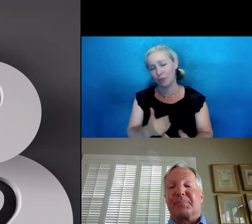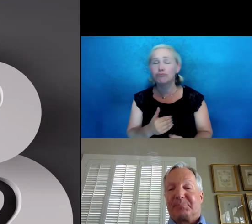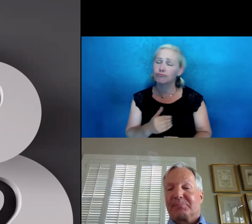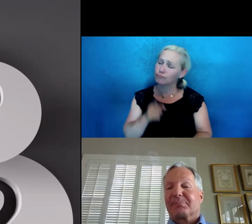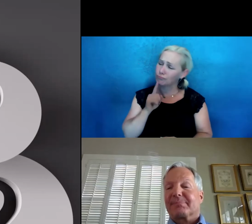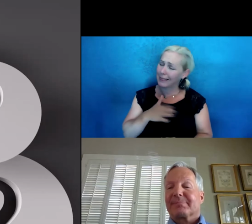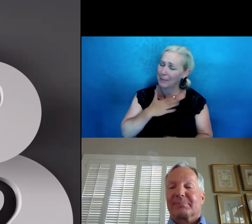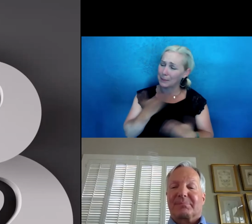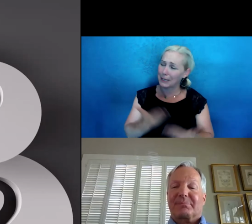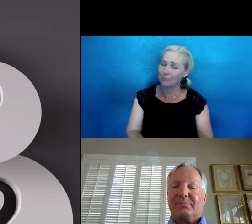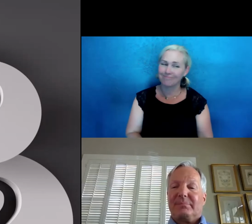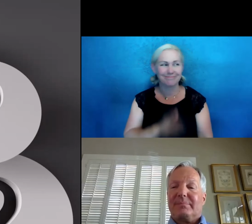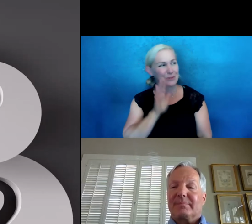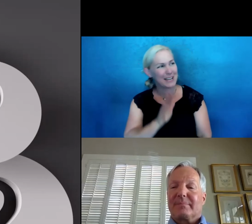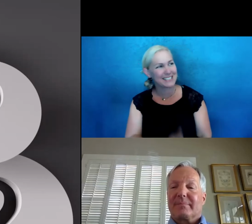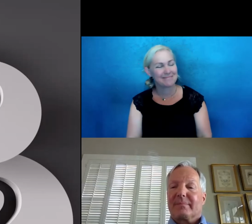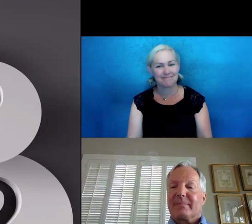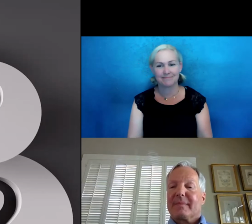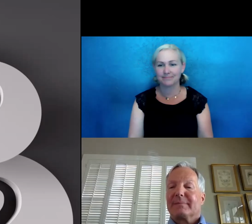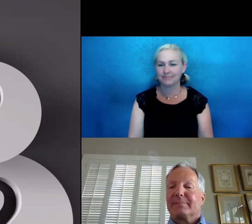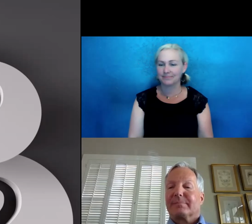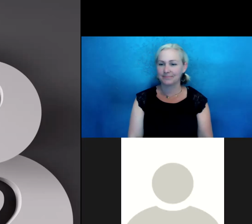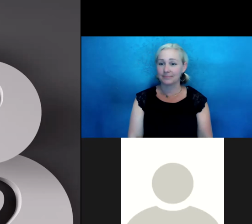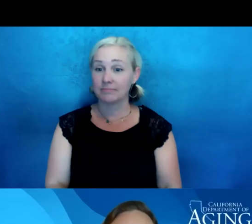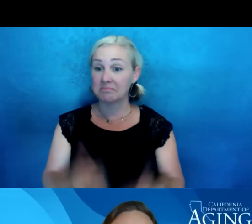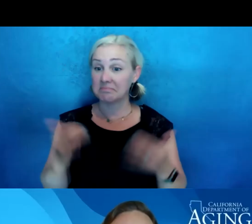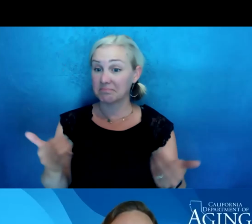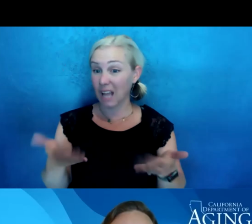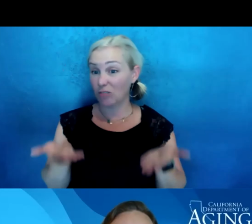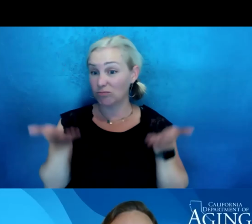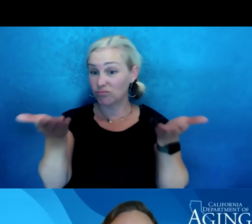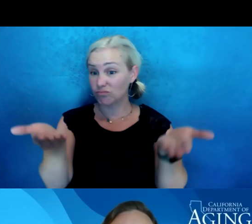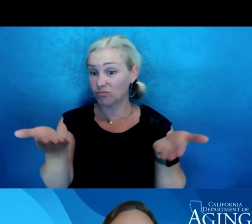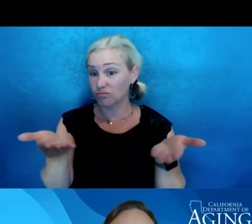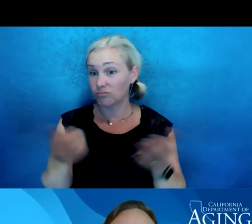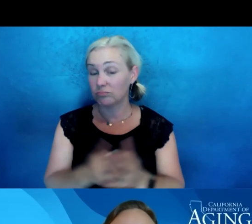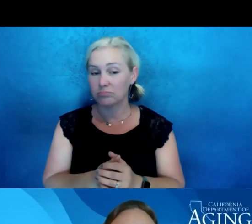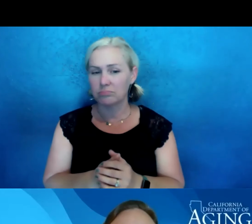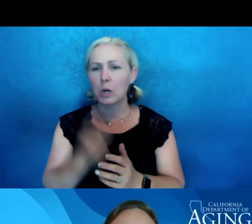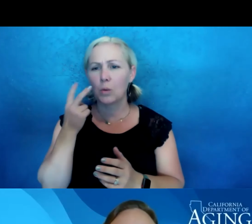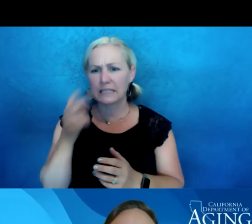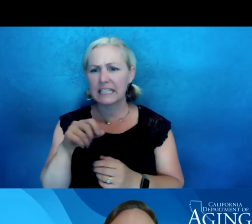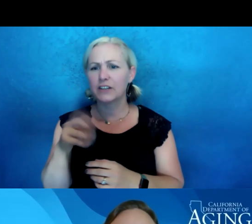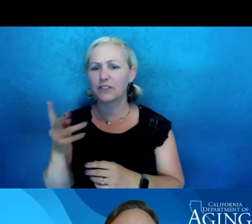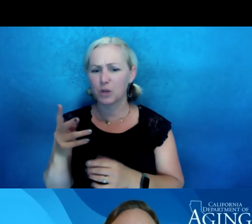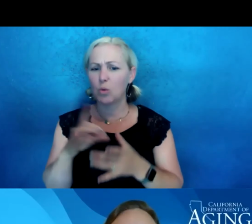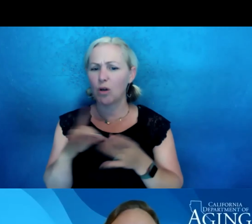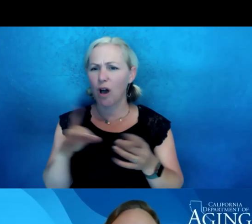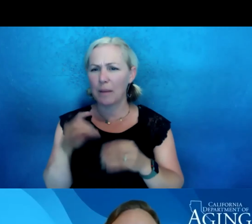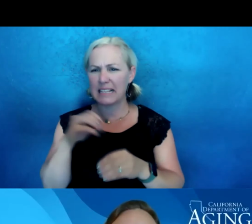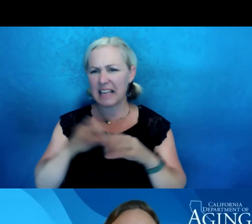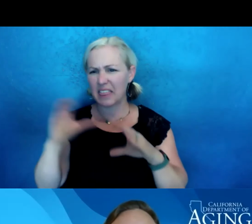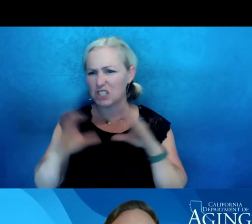be here. Great. So with that, we would like to open up the conversation. We see a few comments in the chat